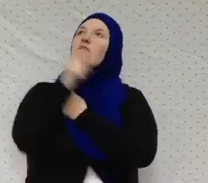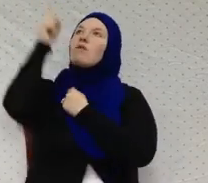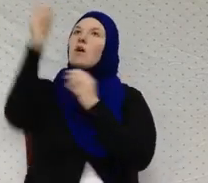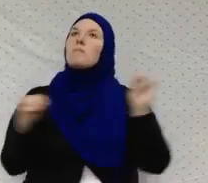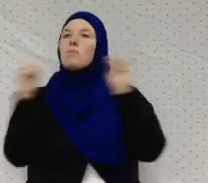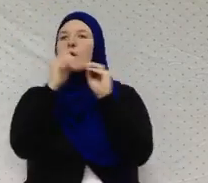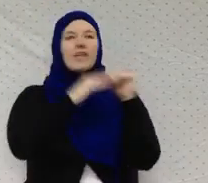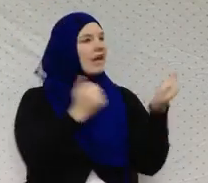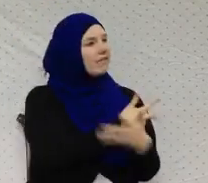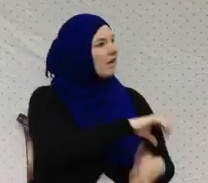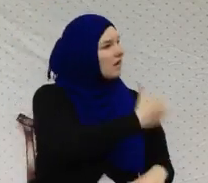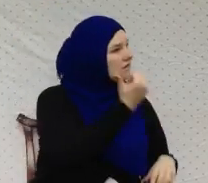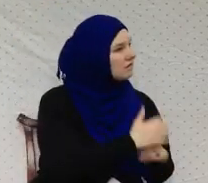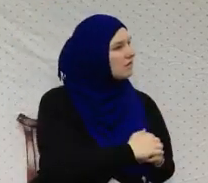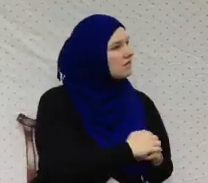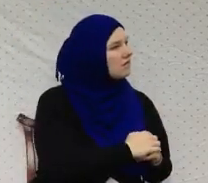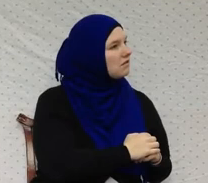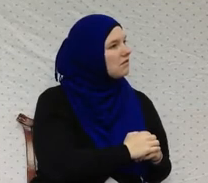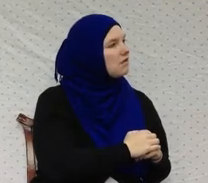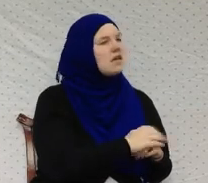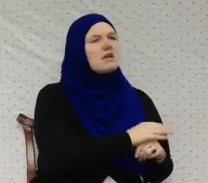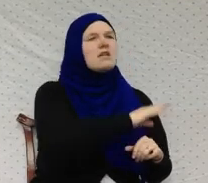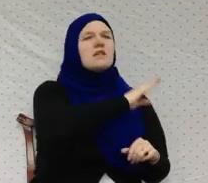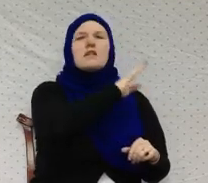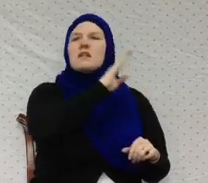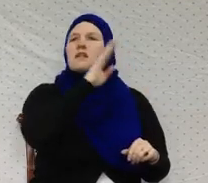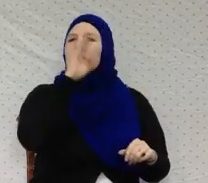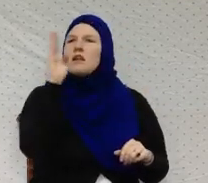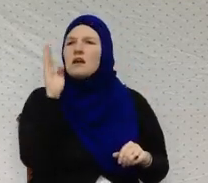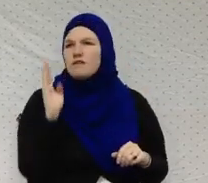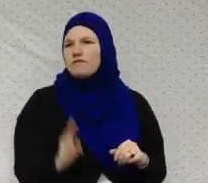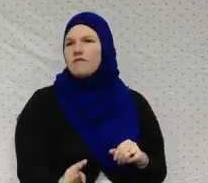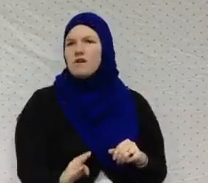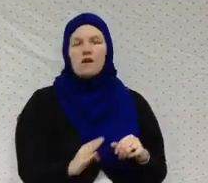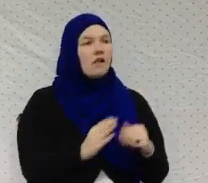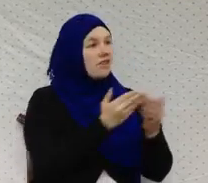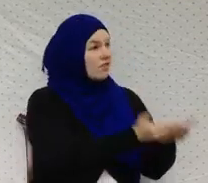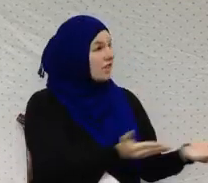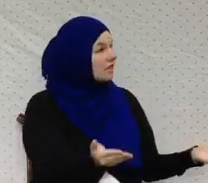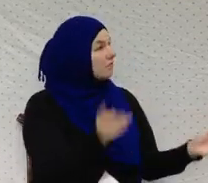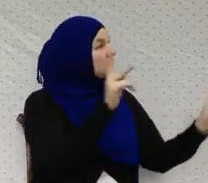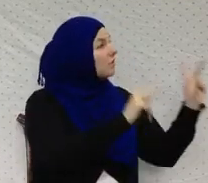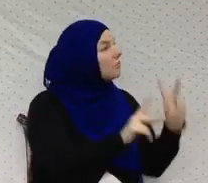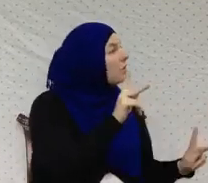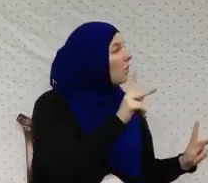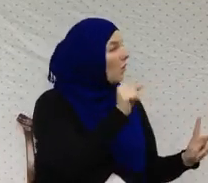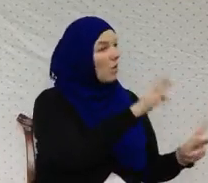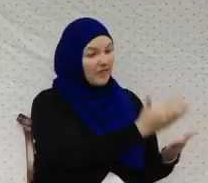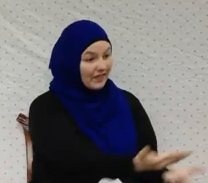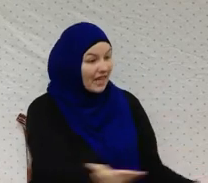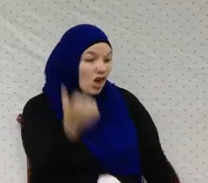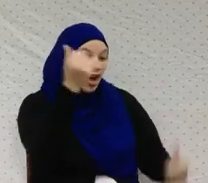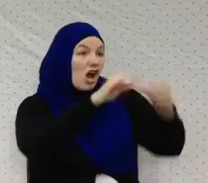Allah more than all else. And never to give the kind of love that is